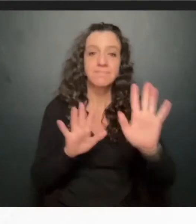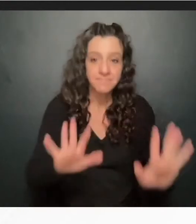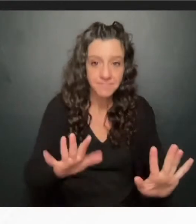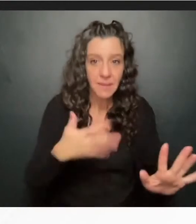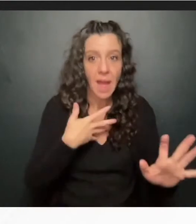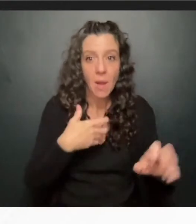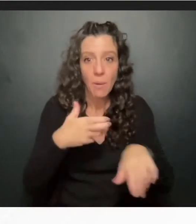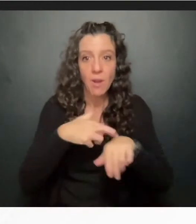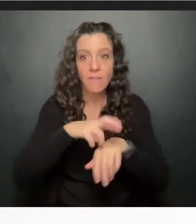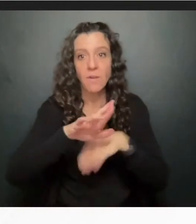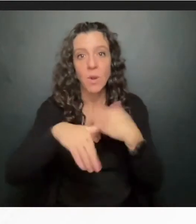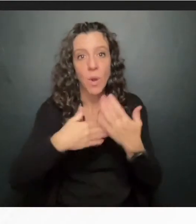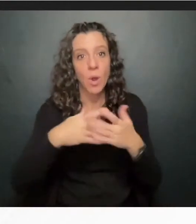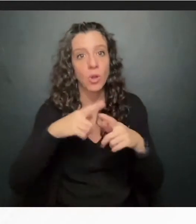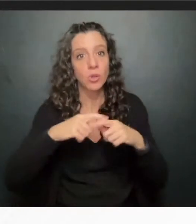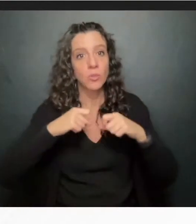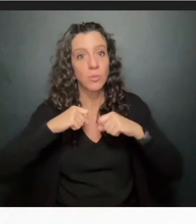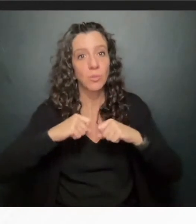to